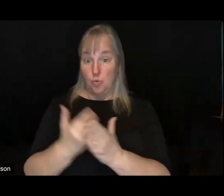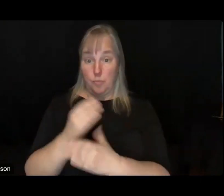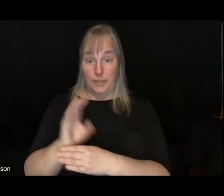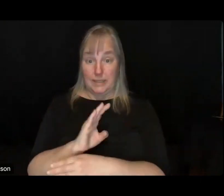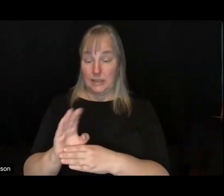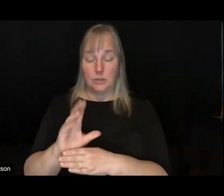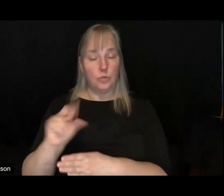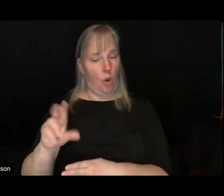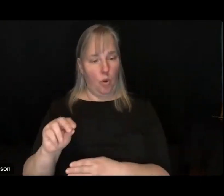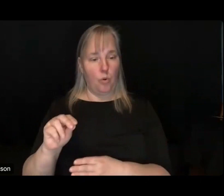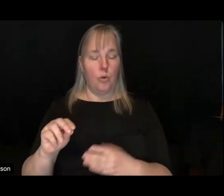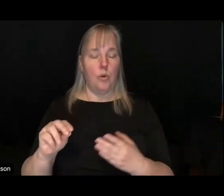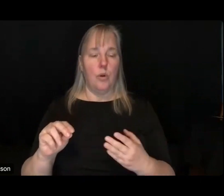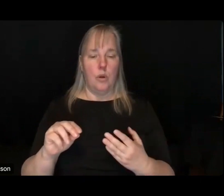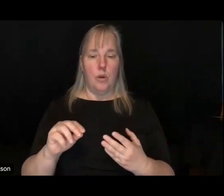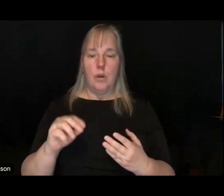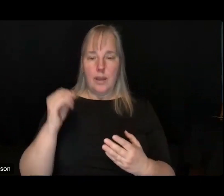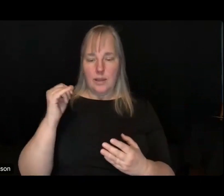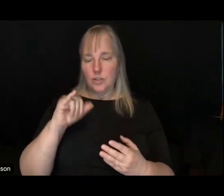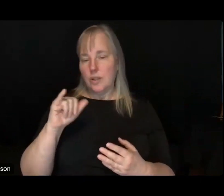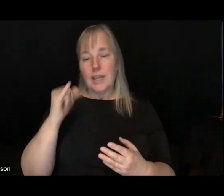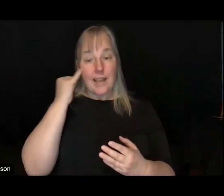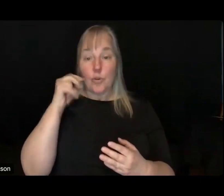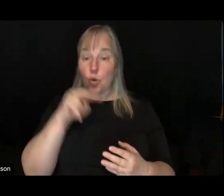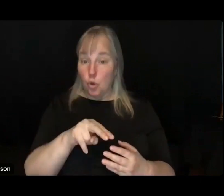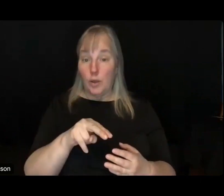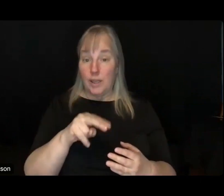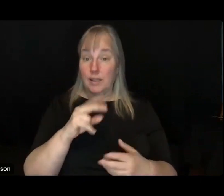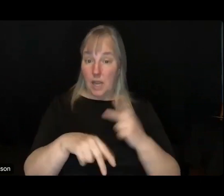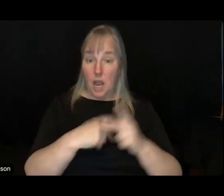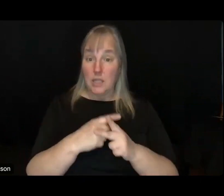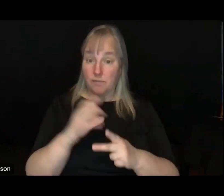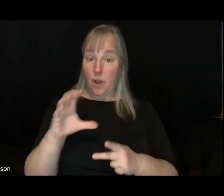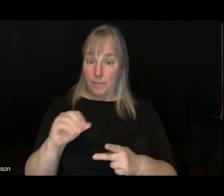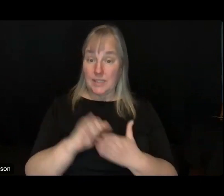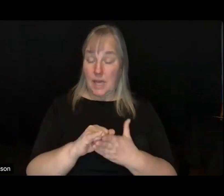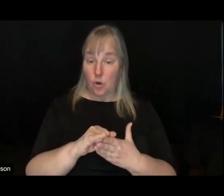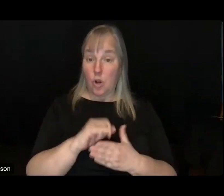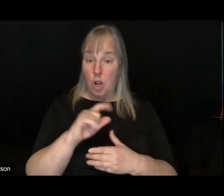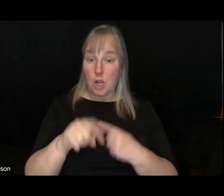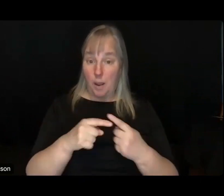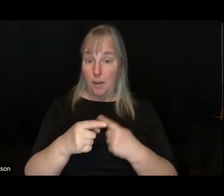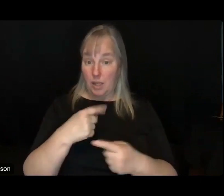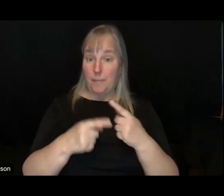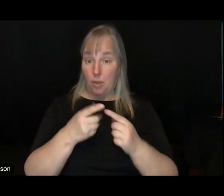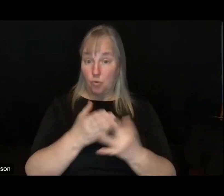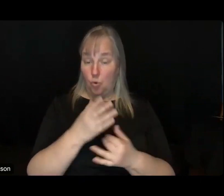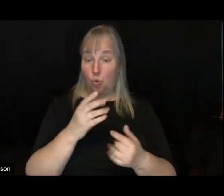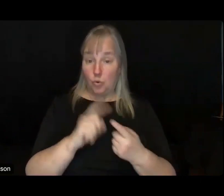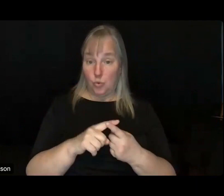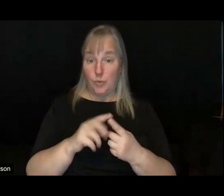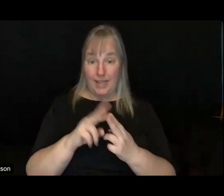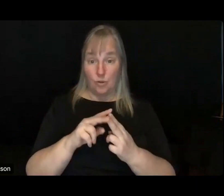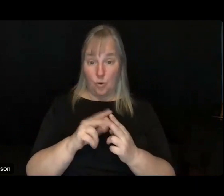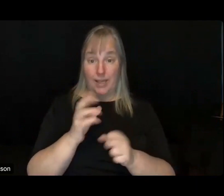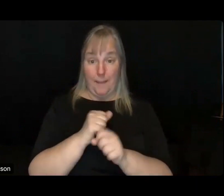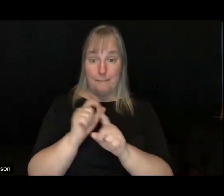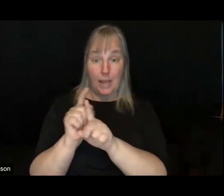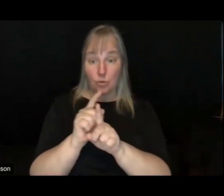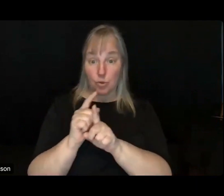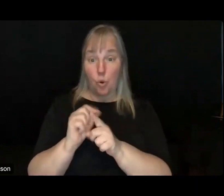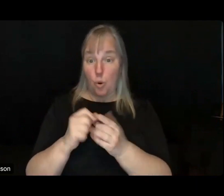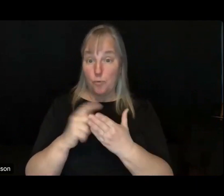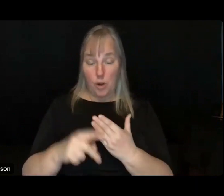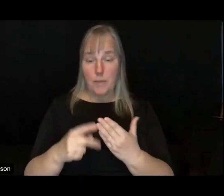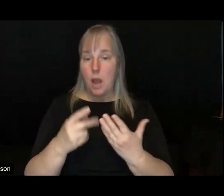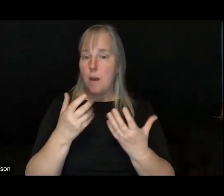you look at the types of companies that are coming through and either getting our mentorship or through our programming, a lot of them are